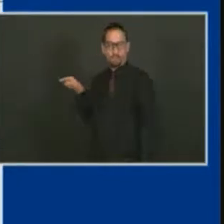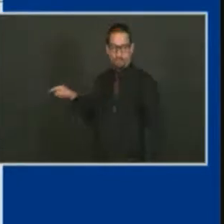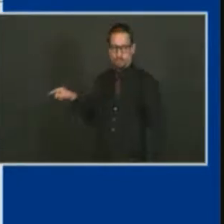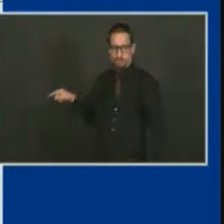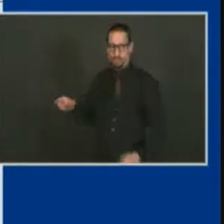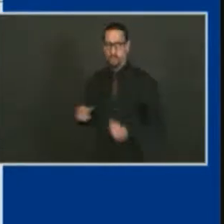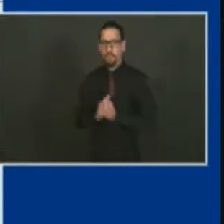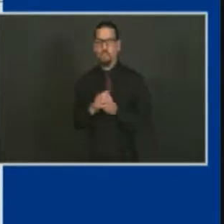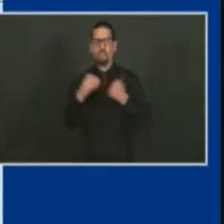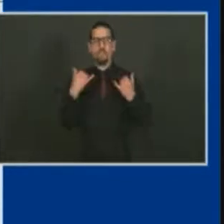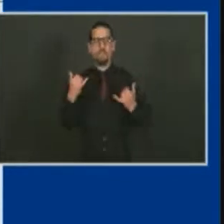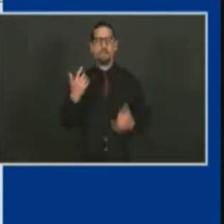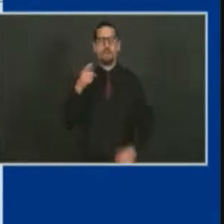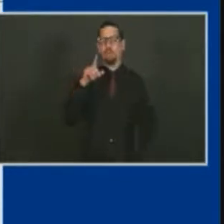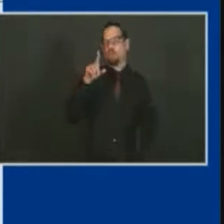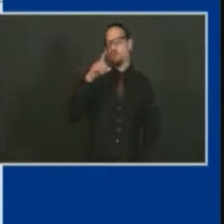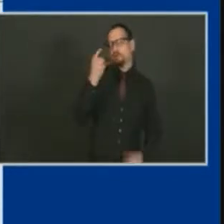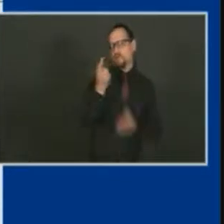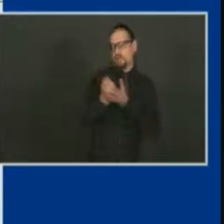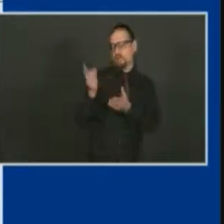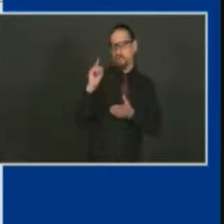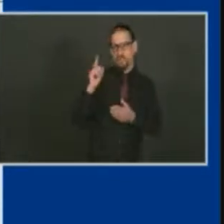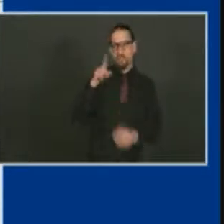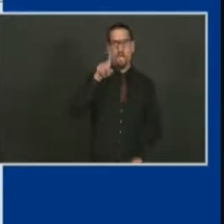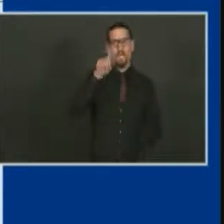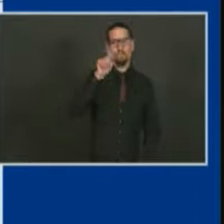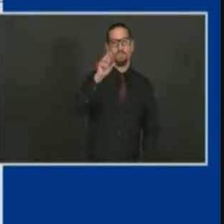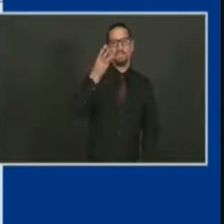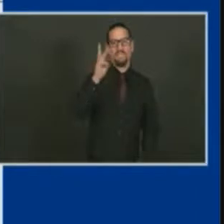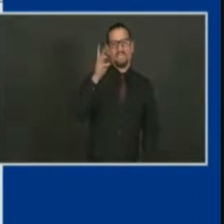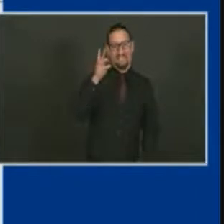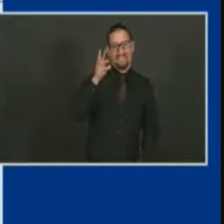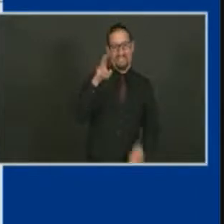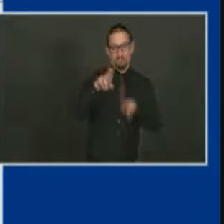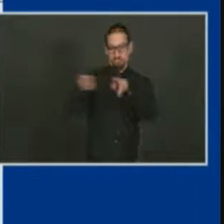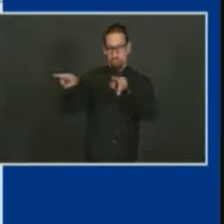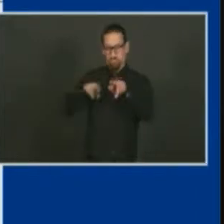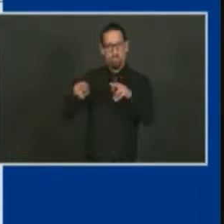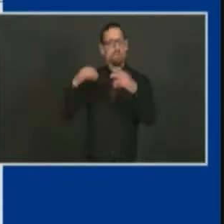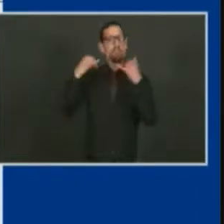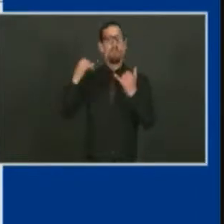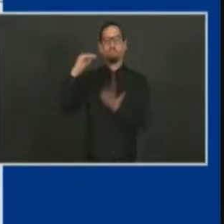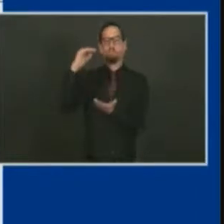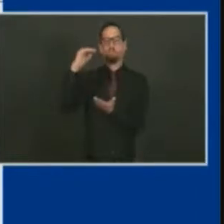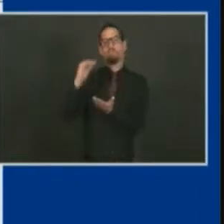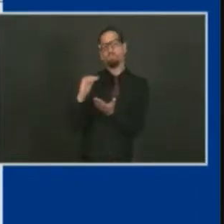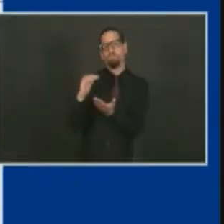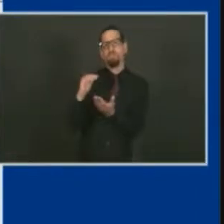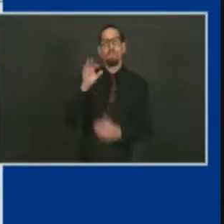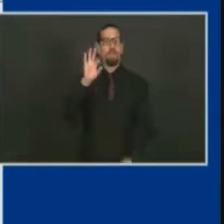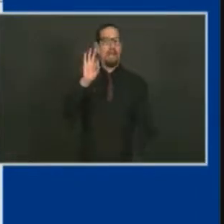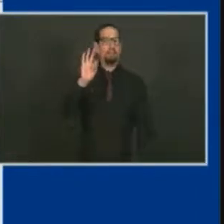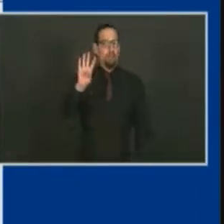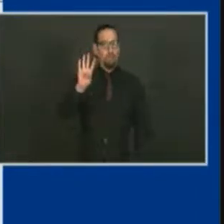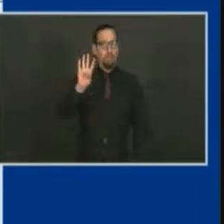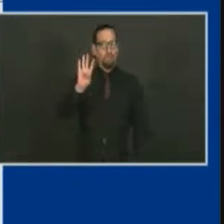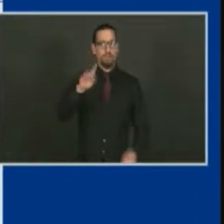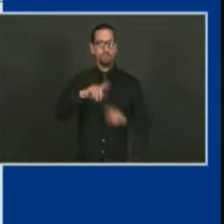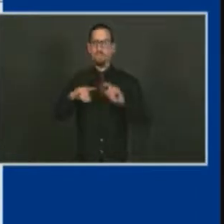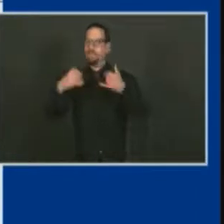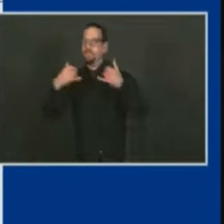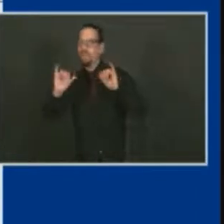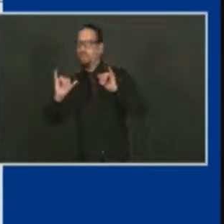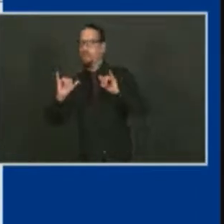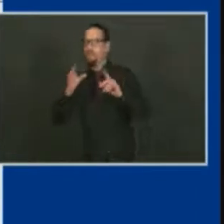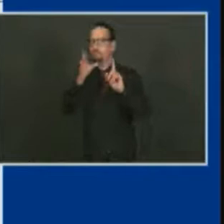we're still seeing double-digit new hospitalizations every single day. So again, it's just not where we